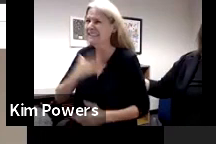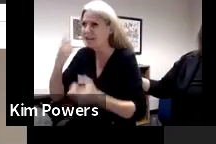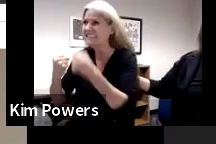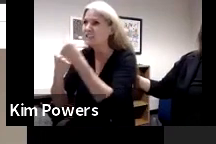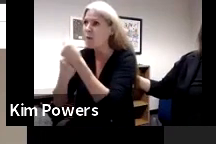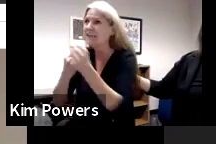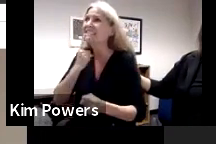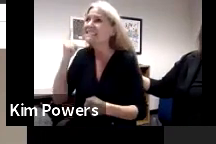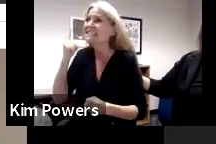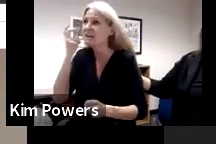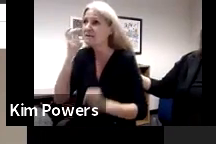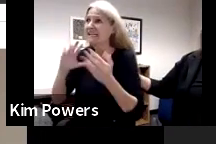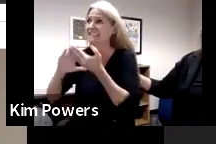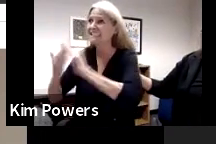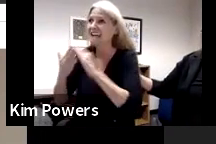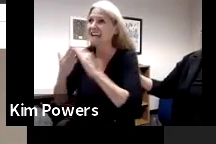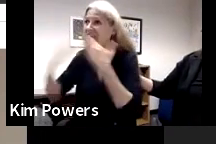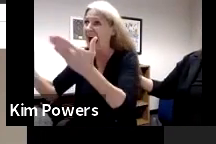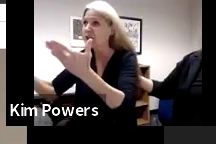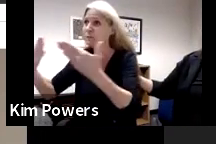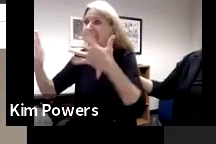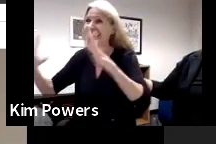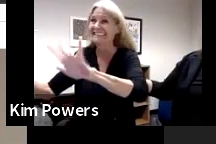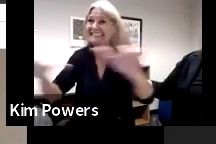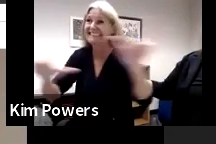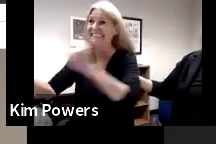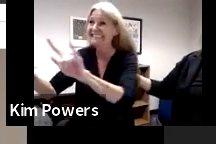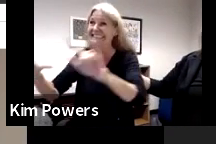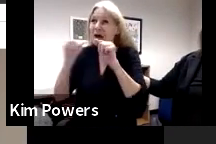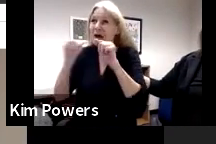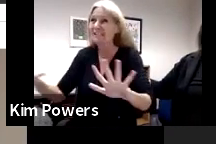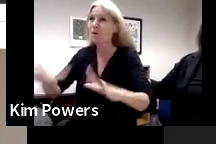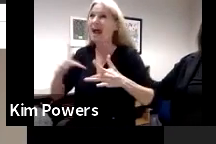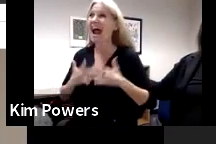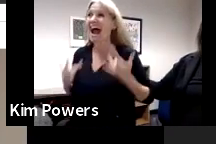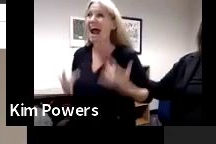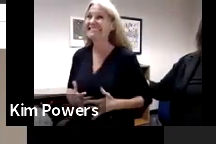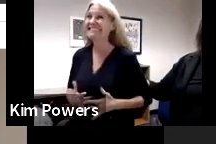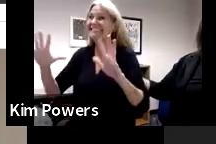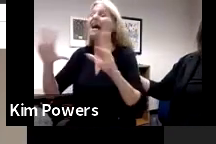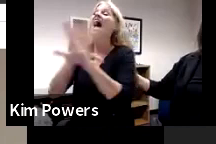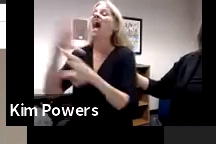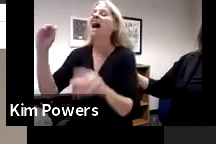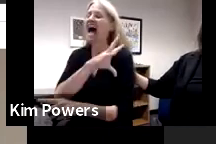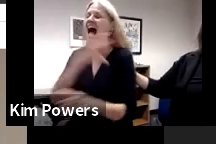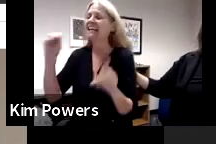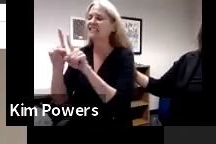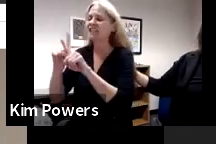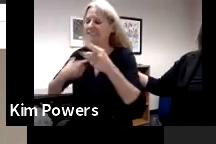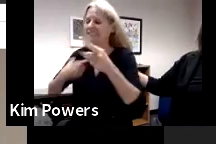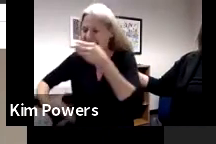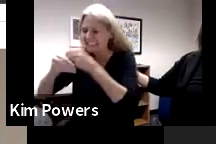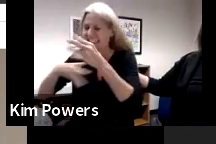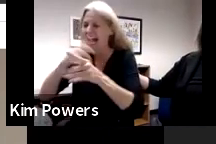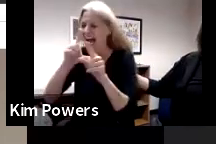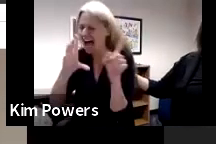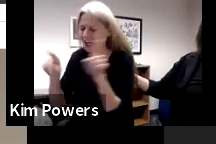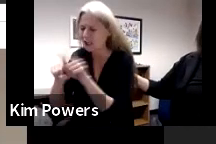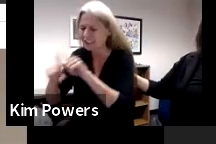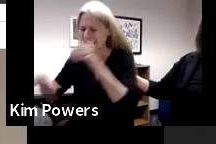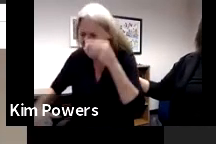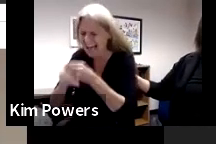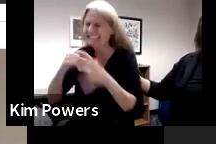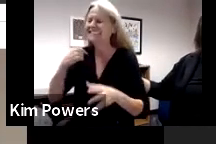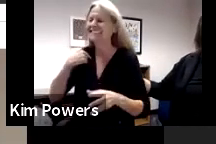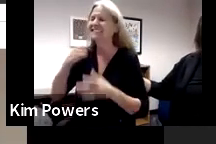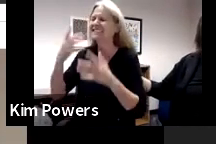ask for Governor Abbott. This is my request. That we have this request posted to Governor Abbott.